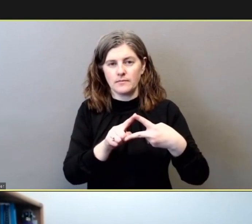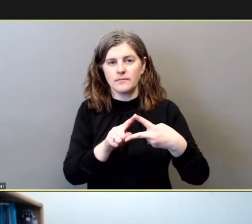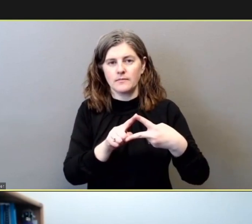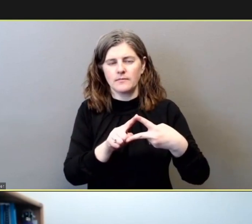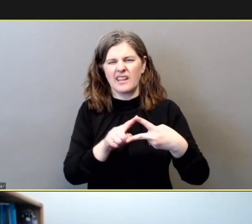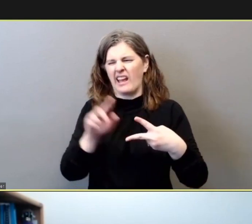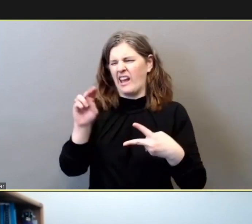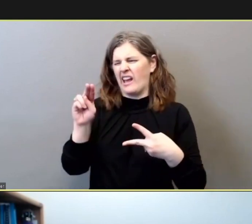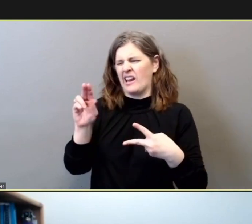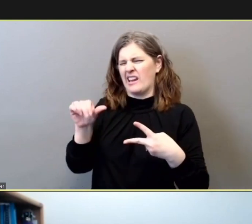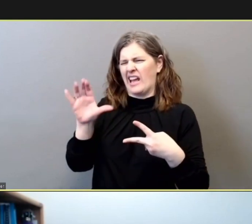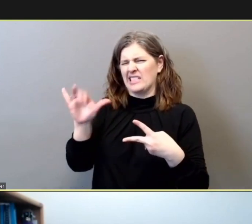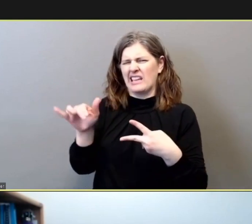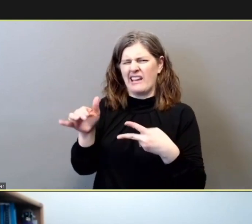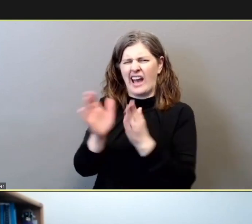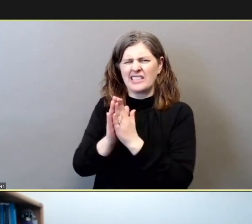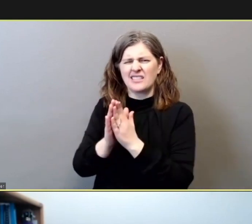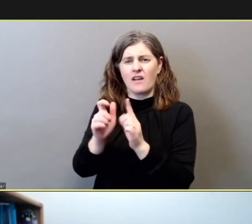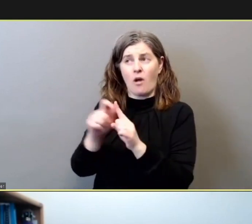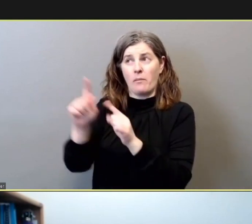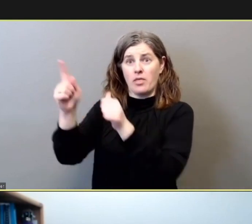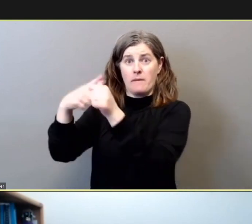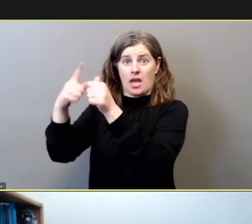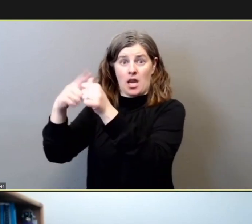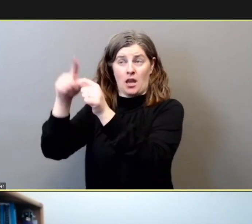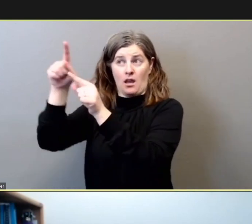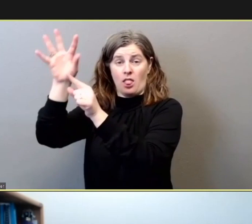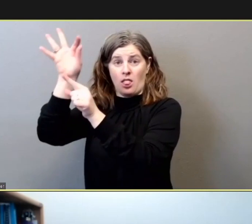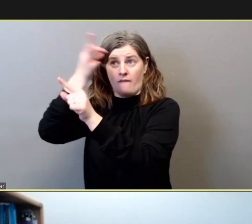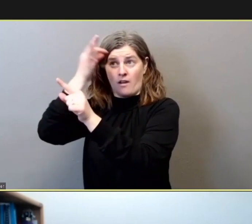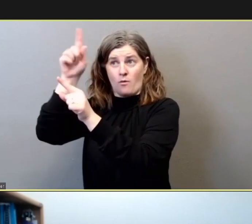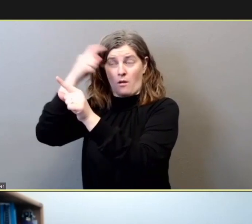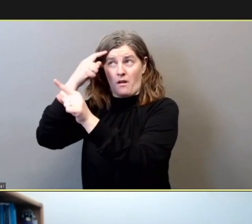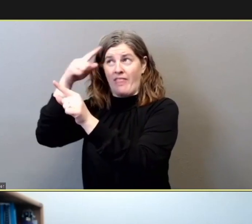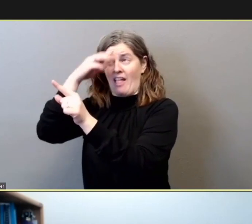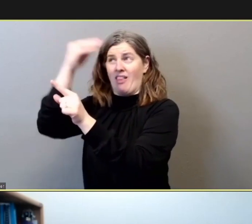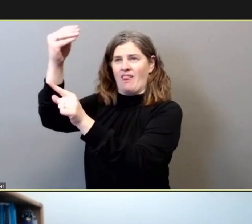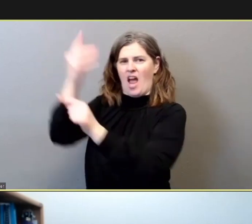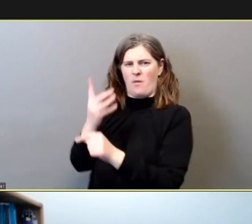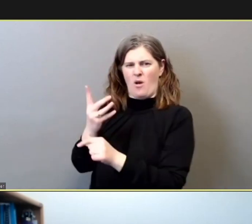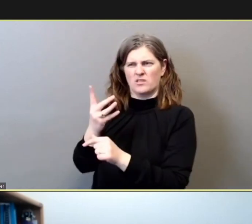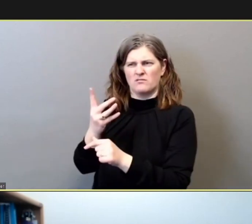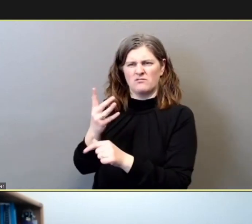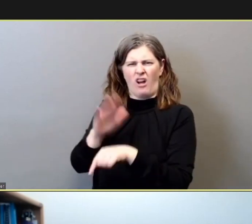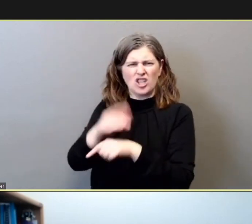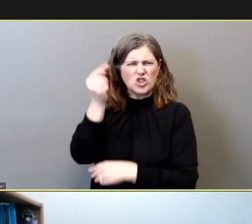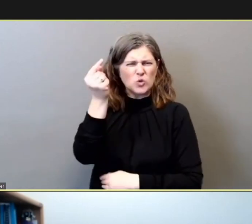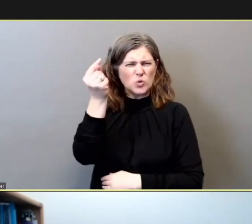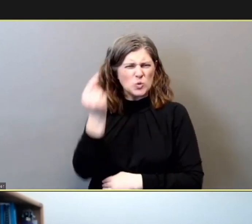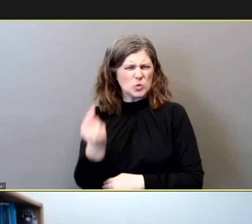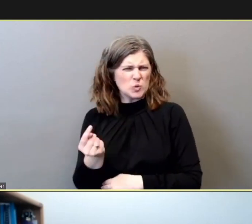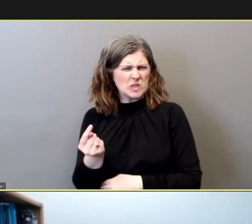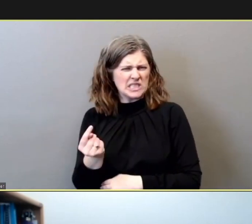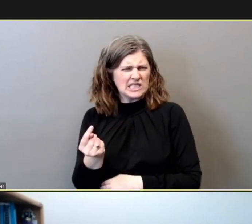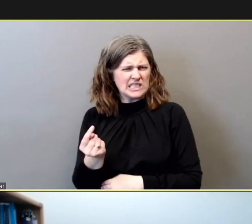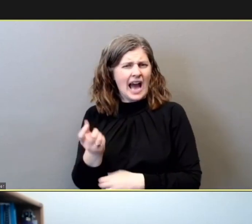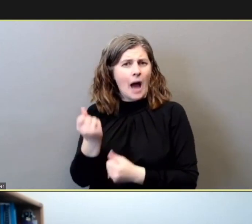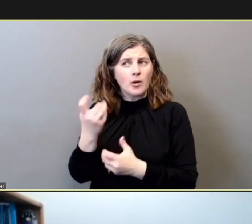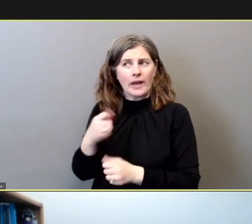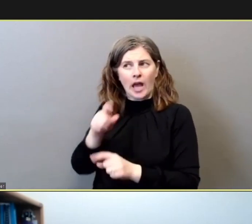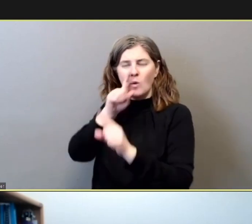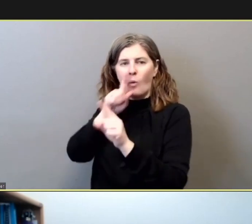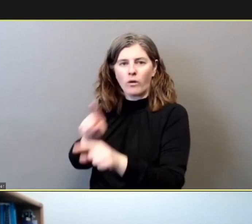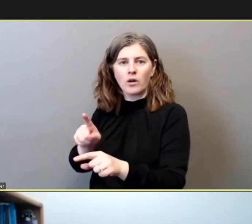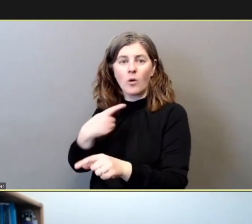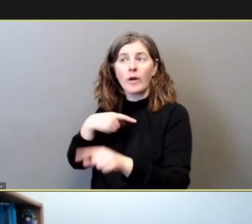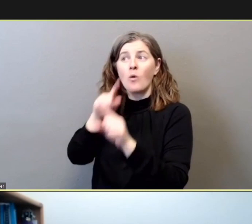Nancy might have been asking like from the very beginning. So the federal government lets us know, I think on Tuesday, how many doses we can order. We order